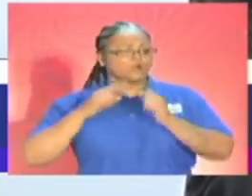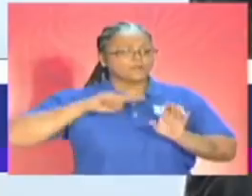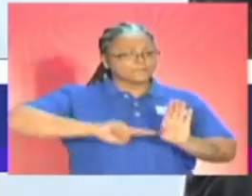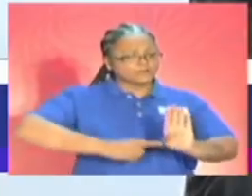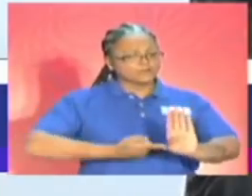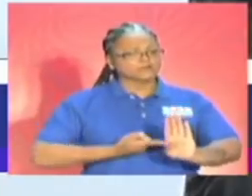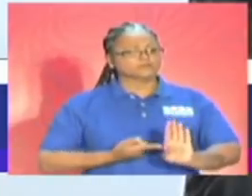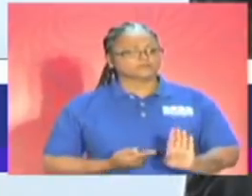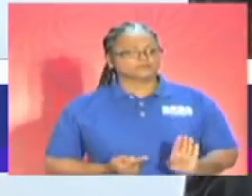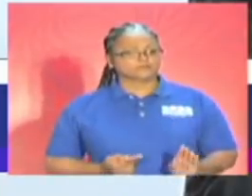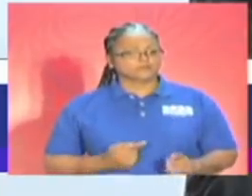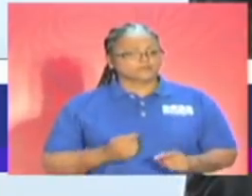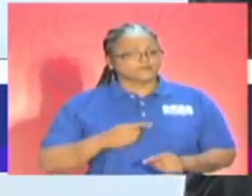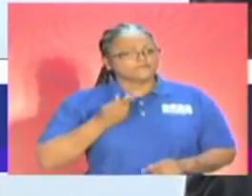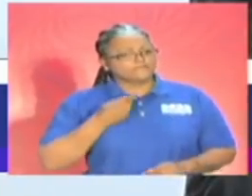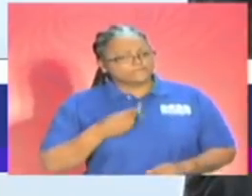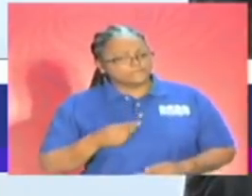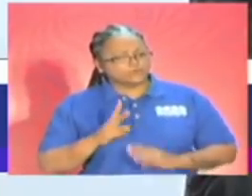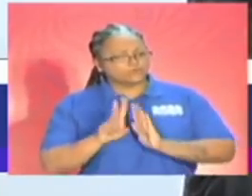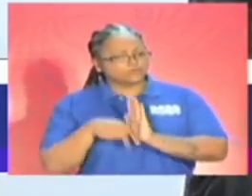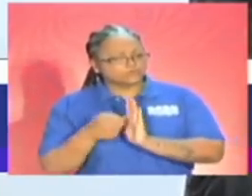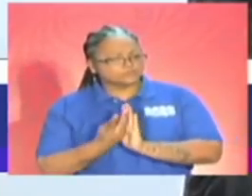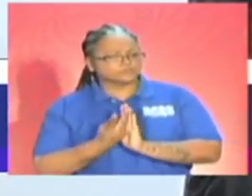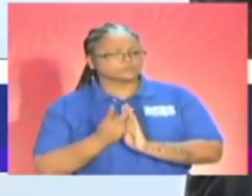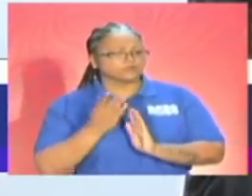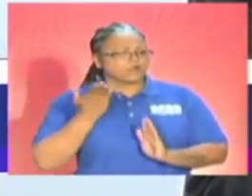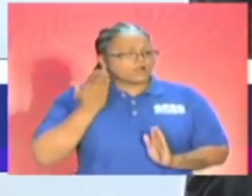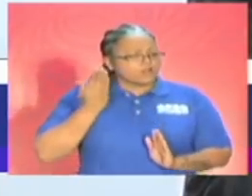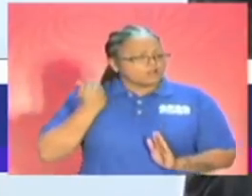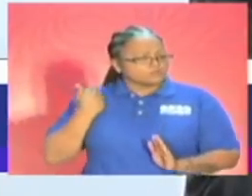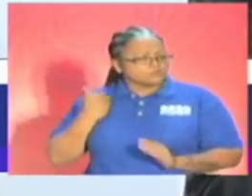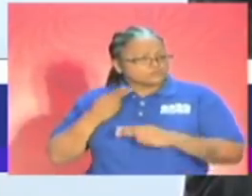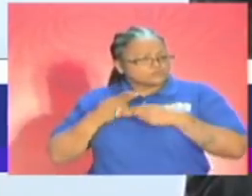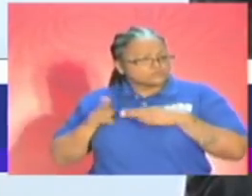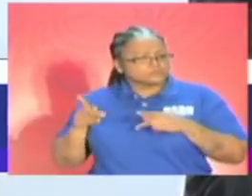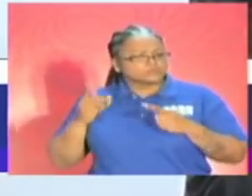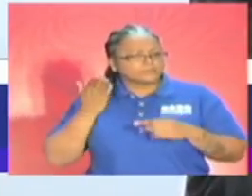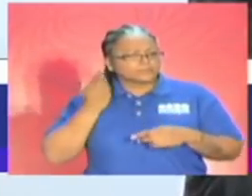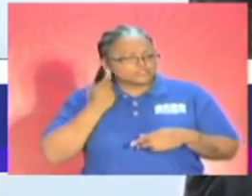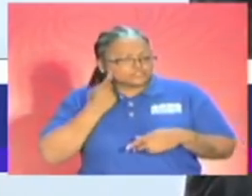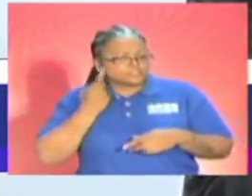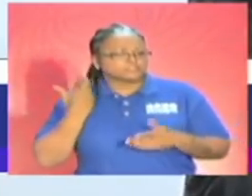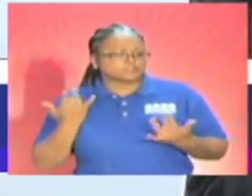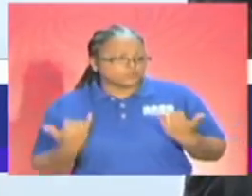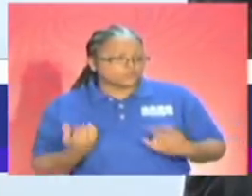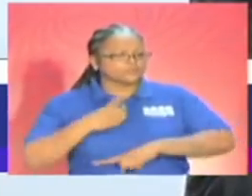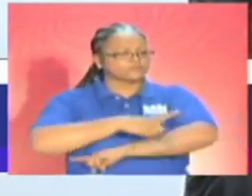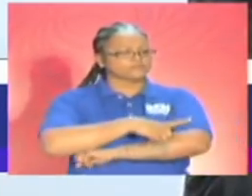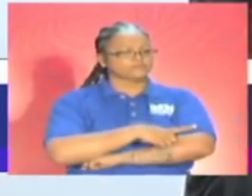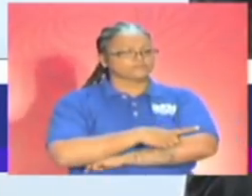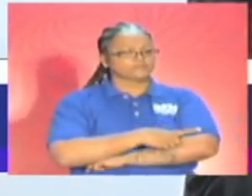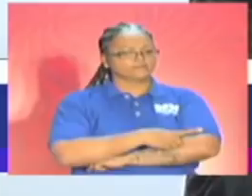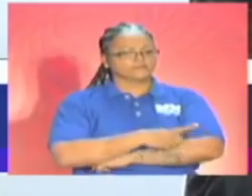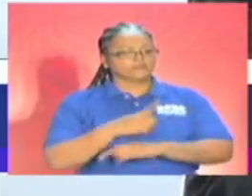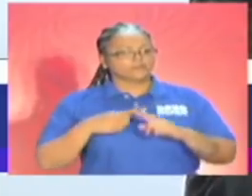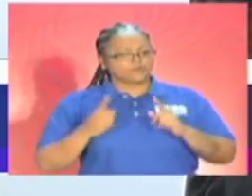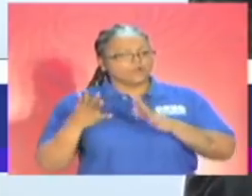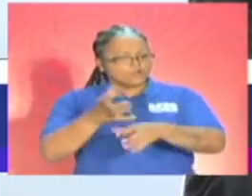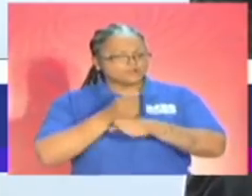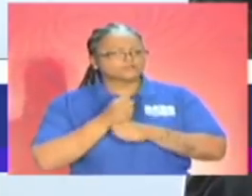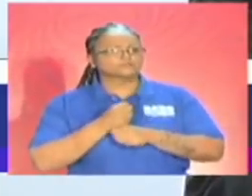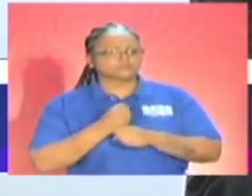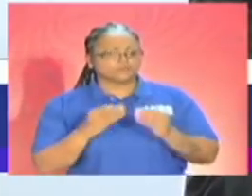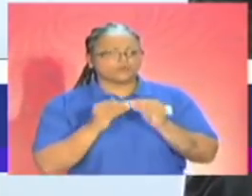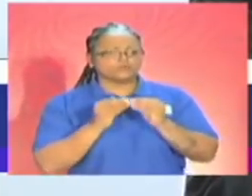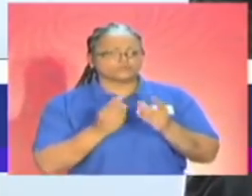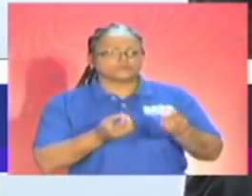right after the conference, I'll be in contact with him to see how that has been going throughout the different RHEs. The second